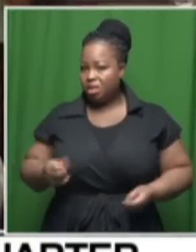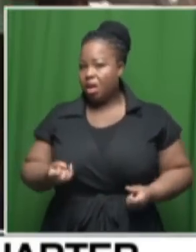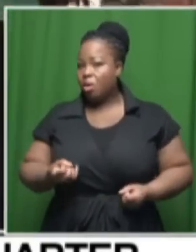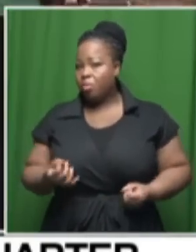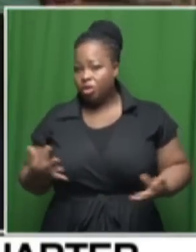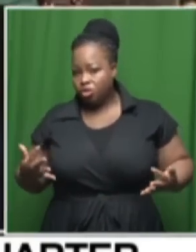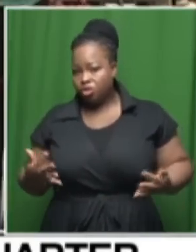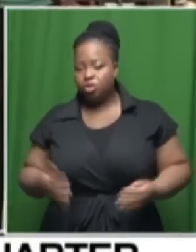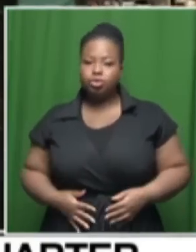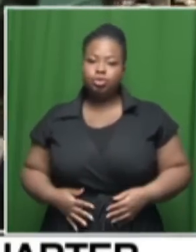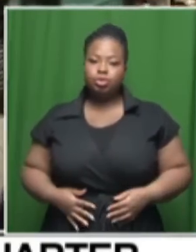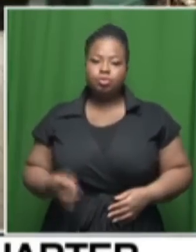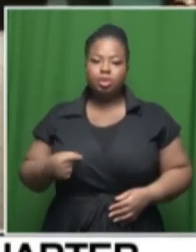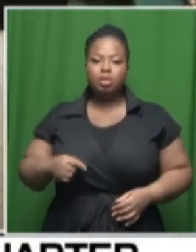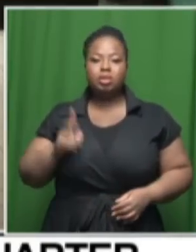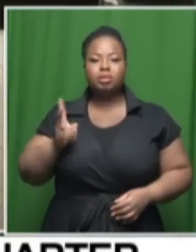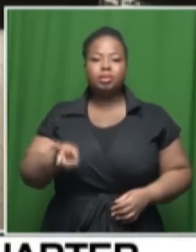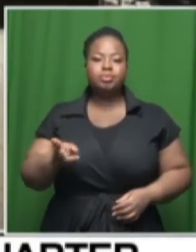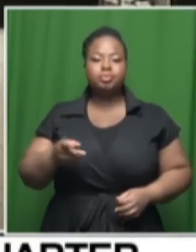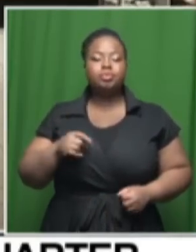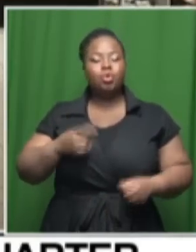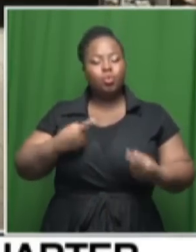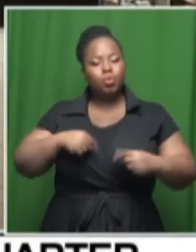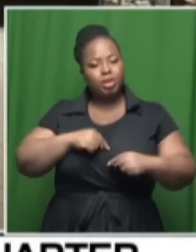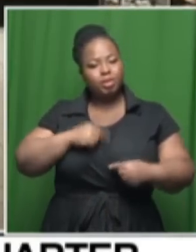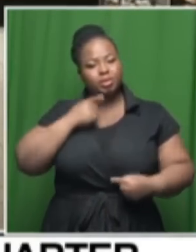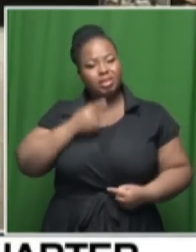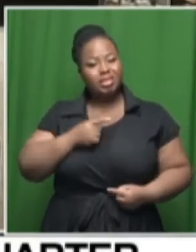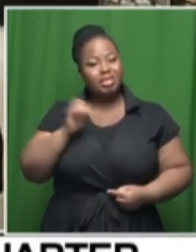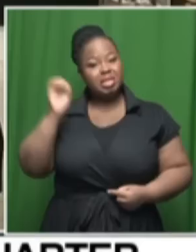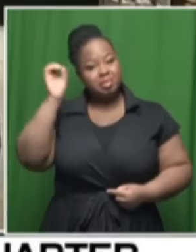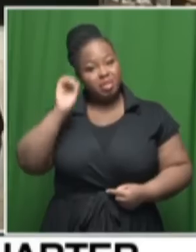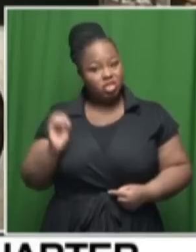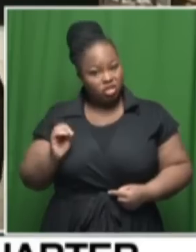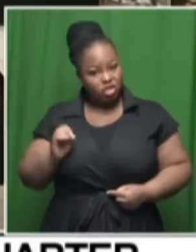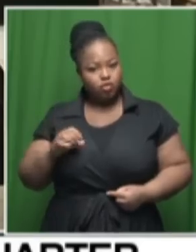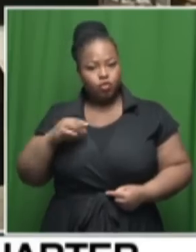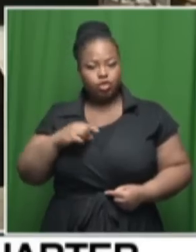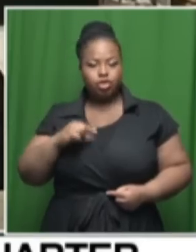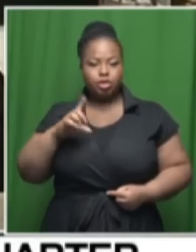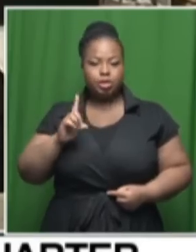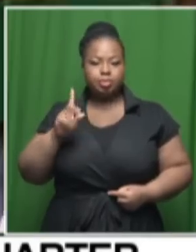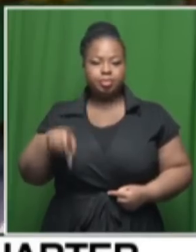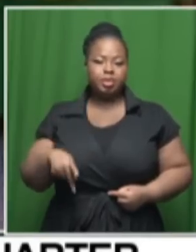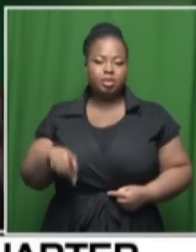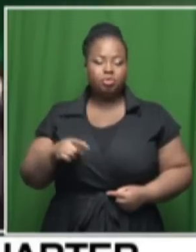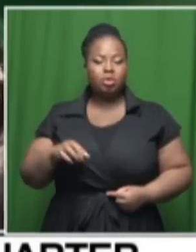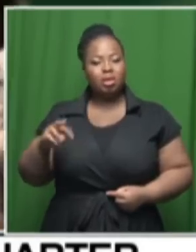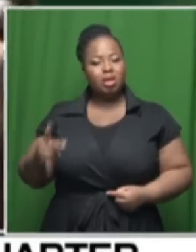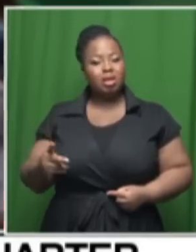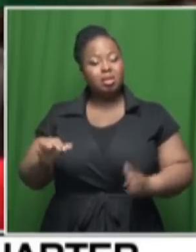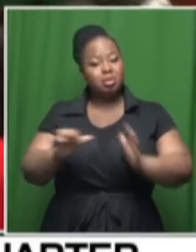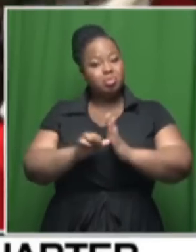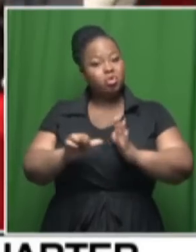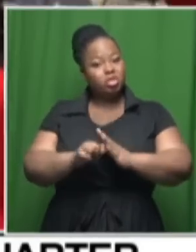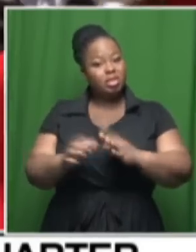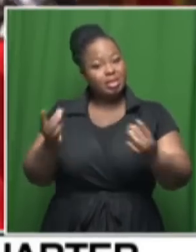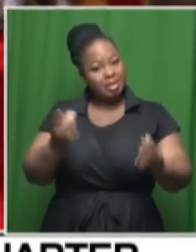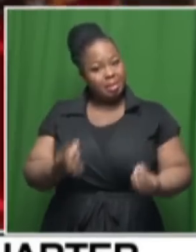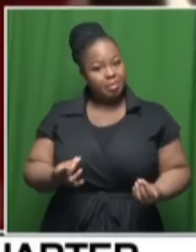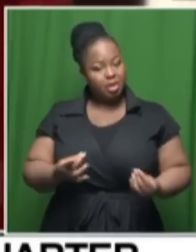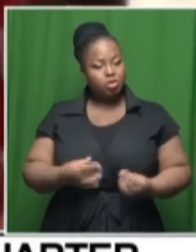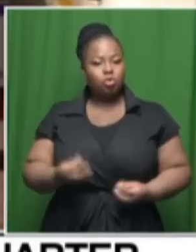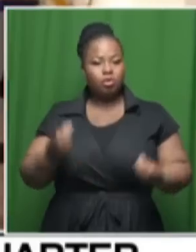by way of taxes, and we express that as a percentage of GDP. Another very important number is the fiscal